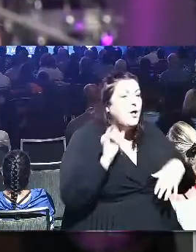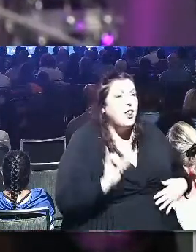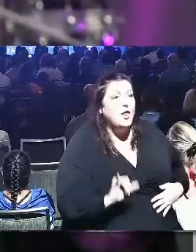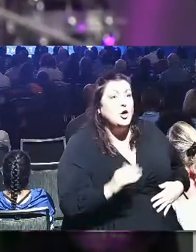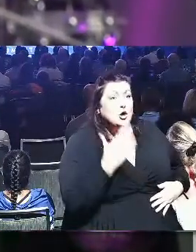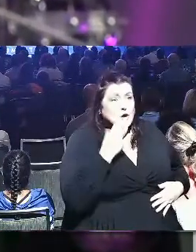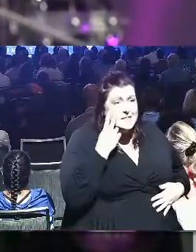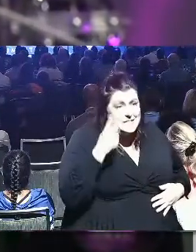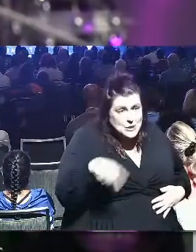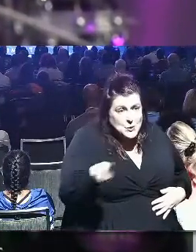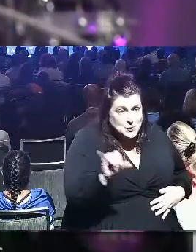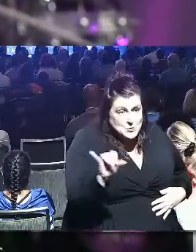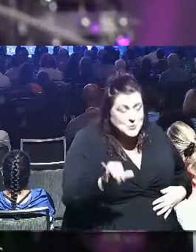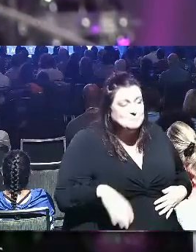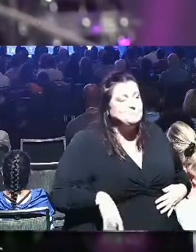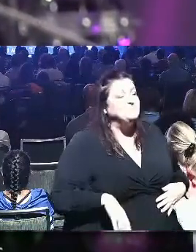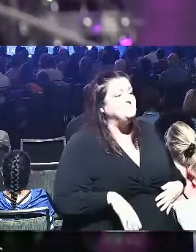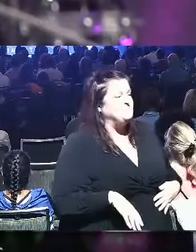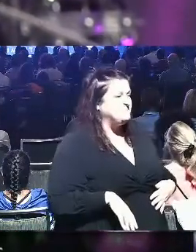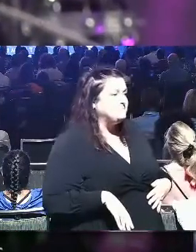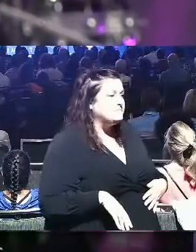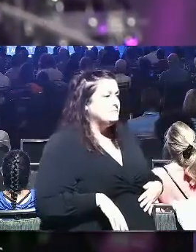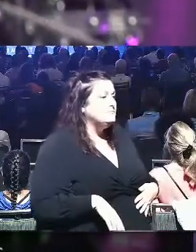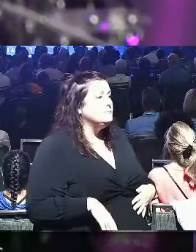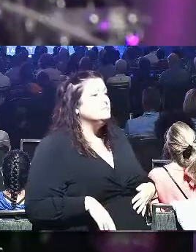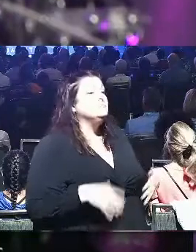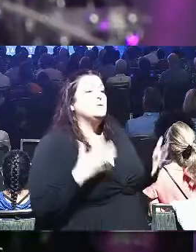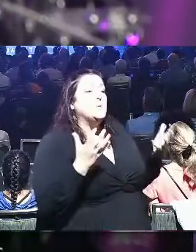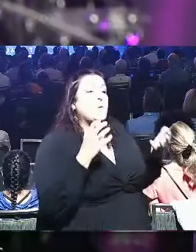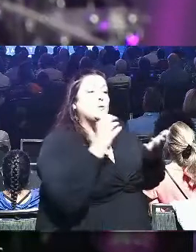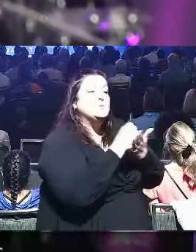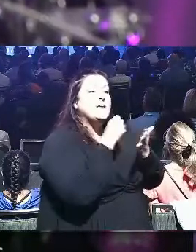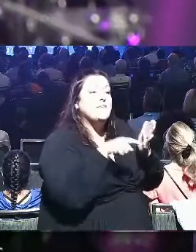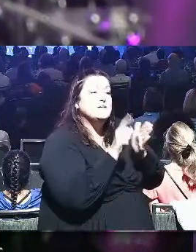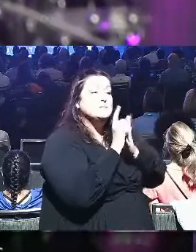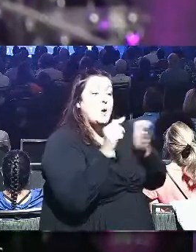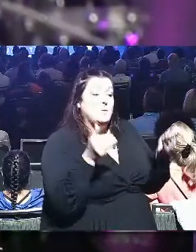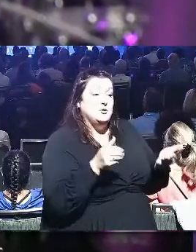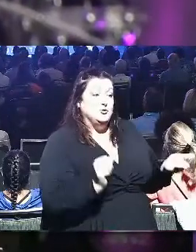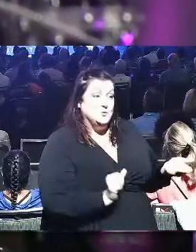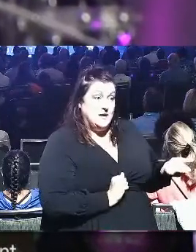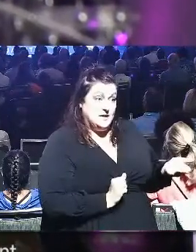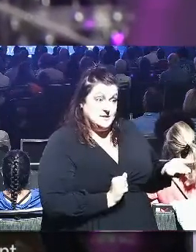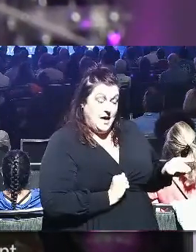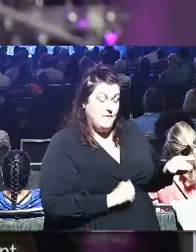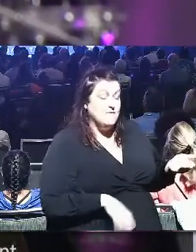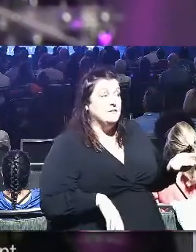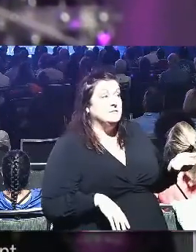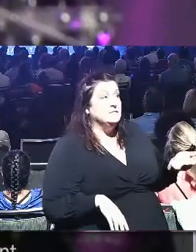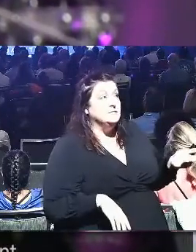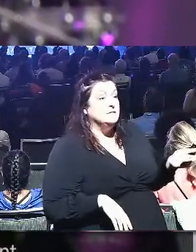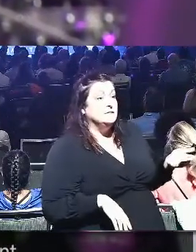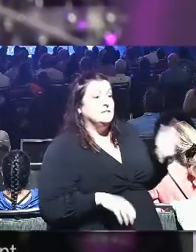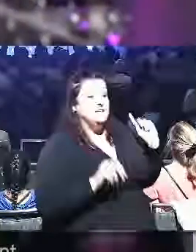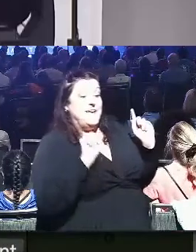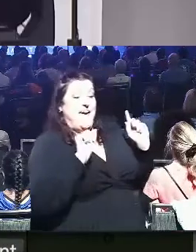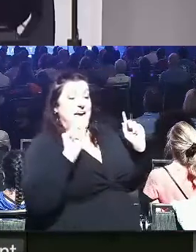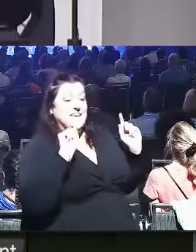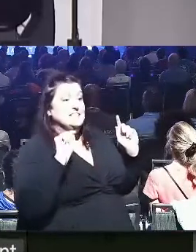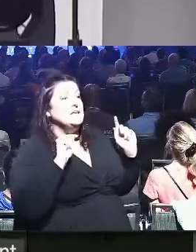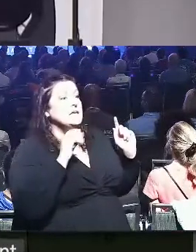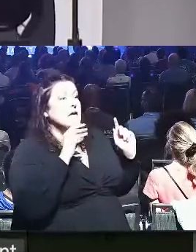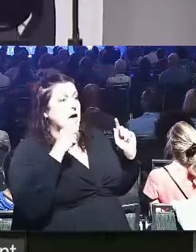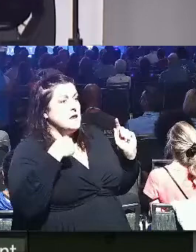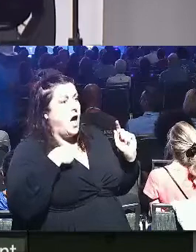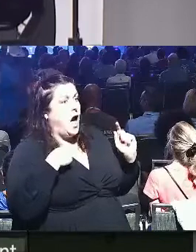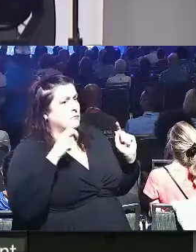see you too. You know, we just wanted to take a moment and introduce ourselves. You know, AT and I have been on a journey